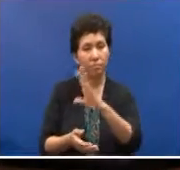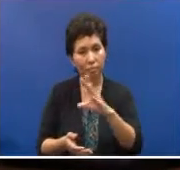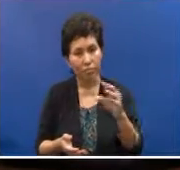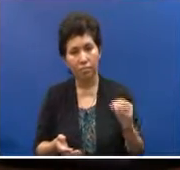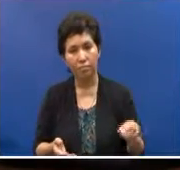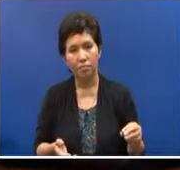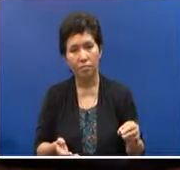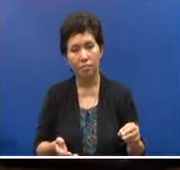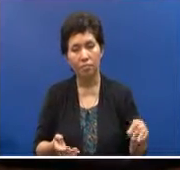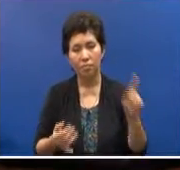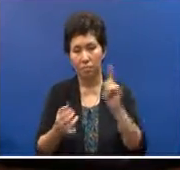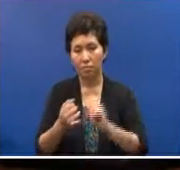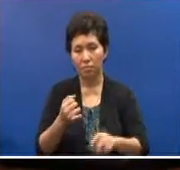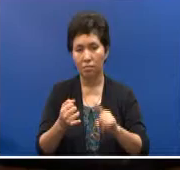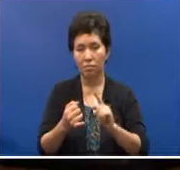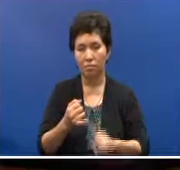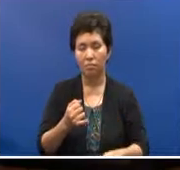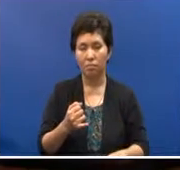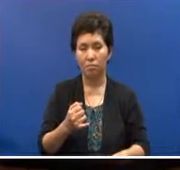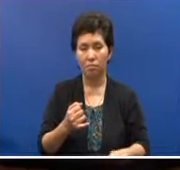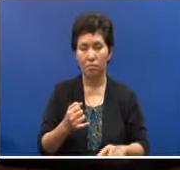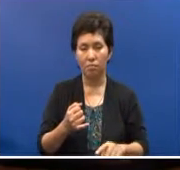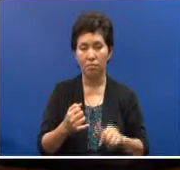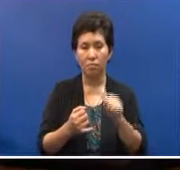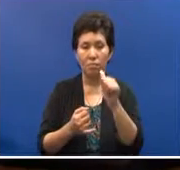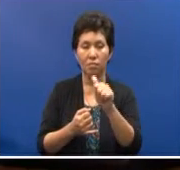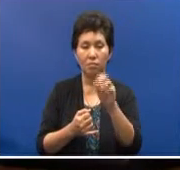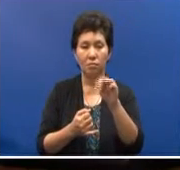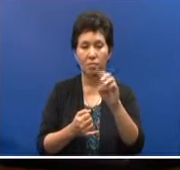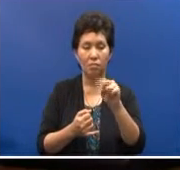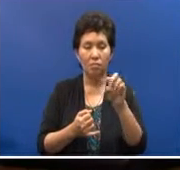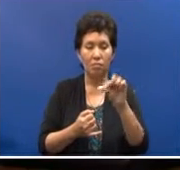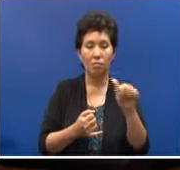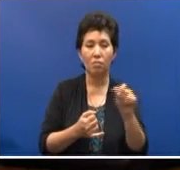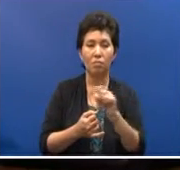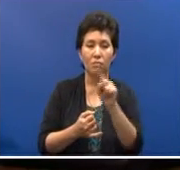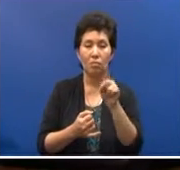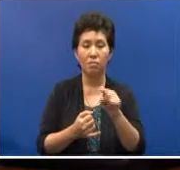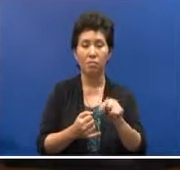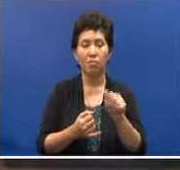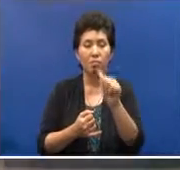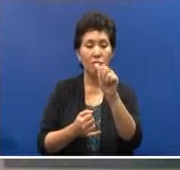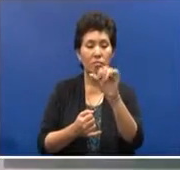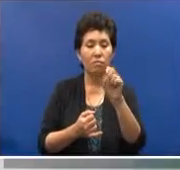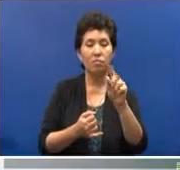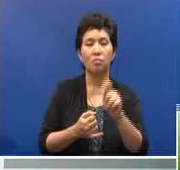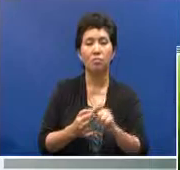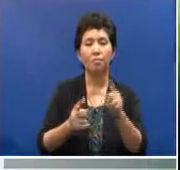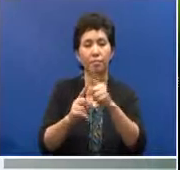And the last process when it comes to amalgamation. What is amalgamation? Okay, amalgamation here,